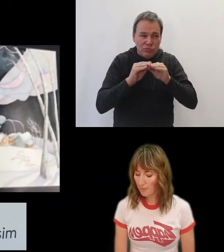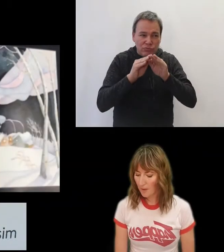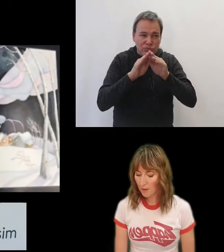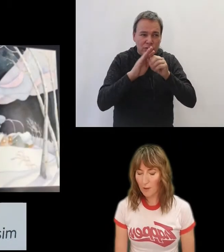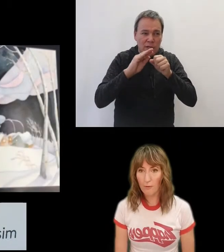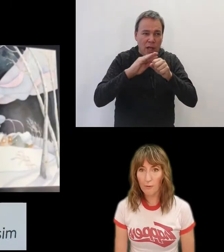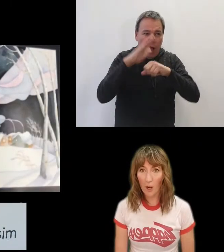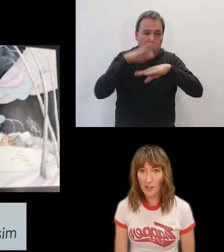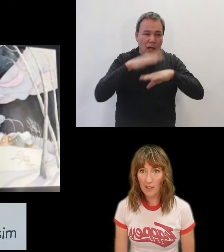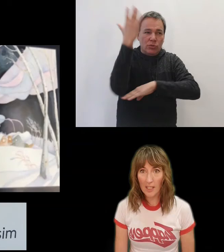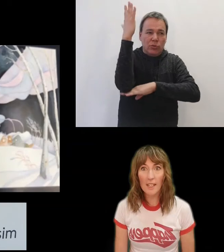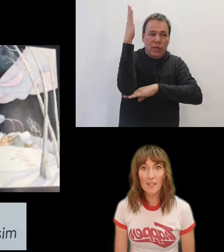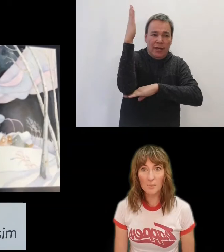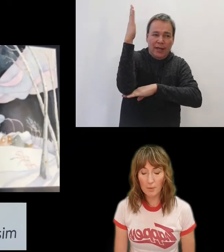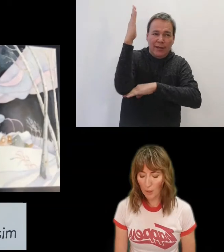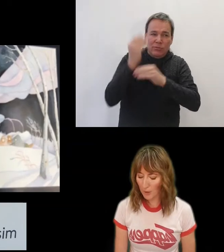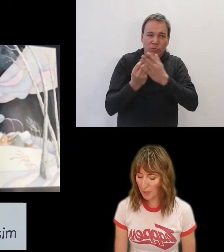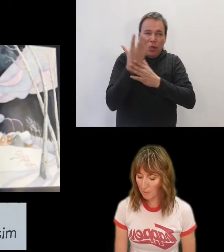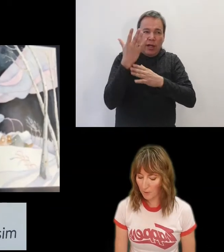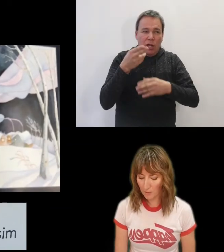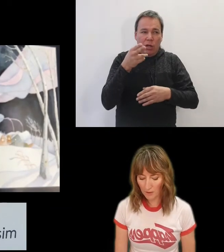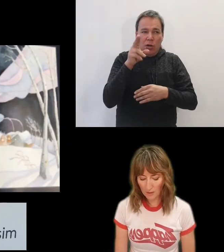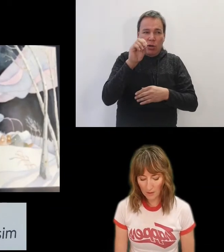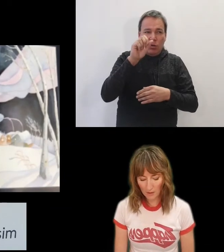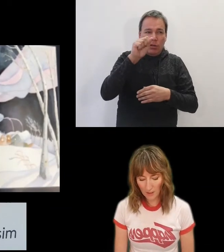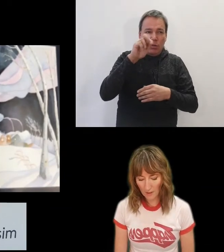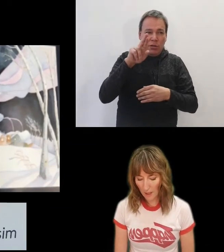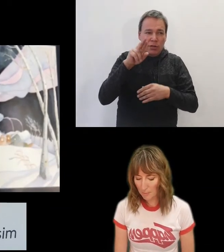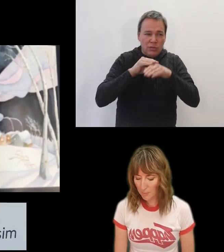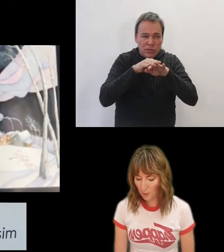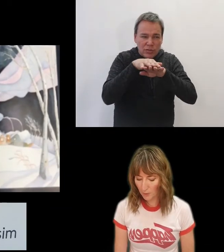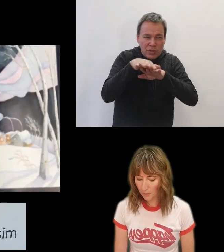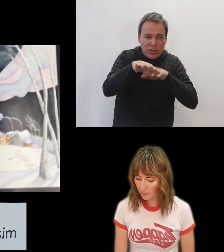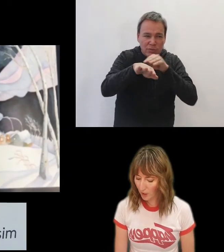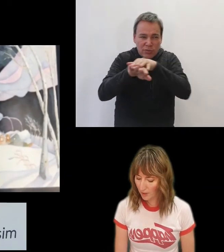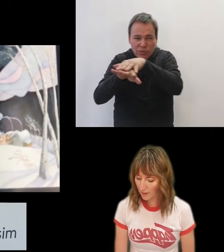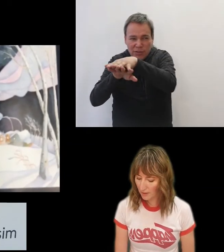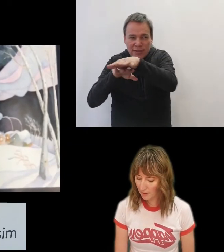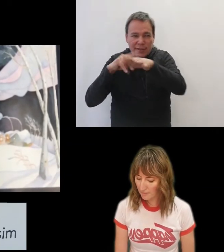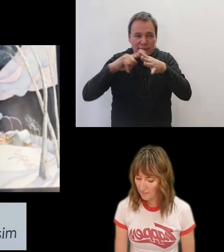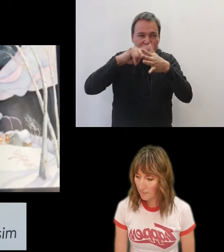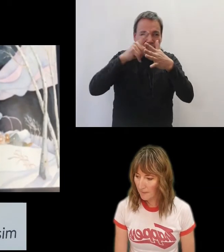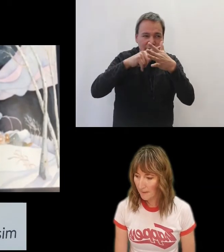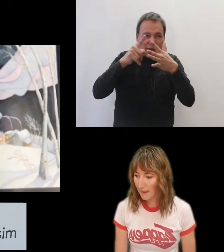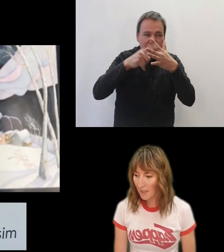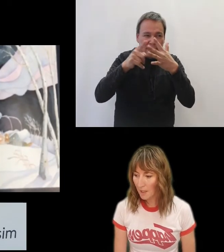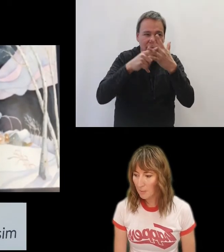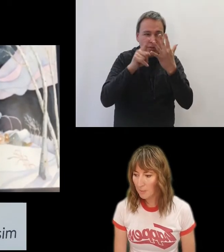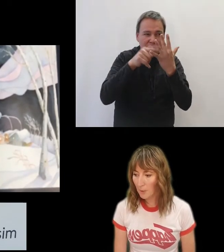December, the frost exploding moon. Look at that beautiful frost.